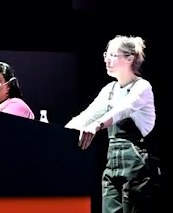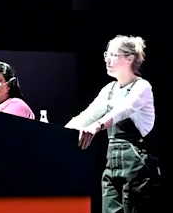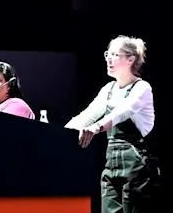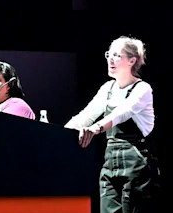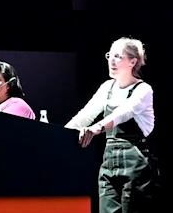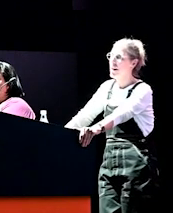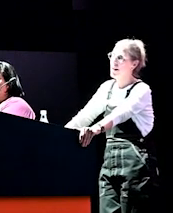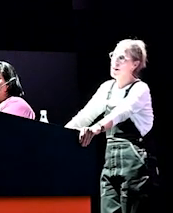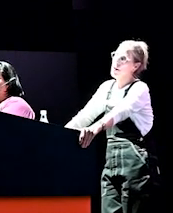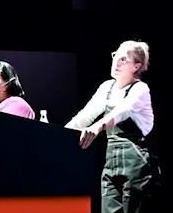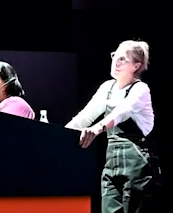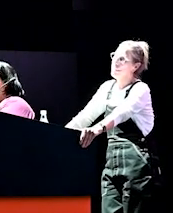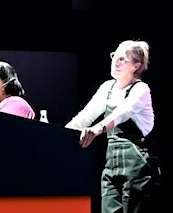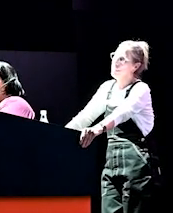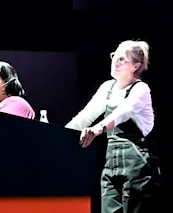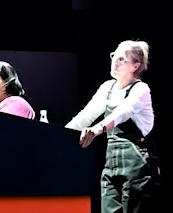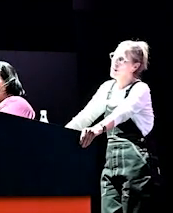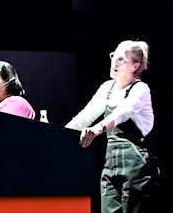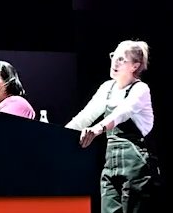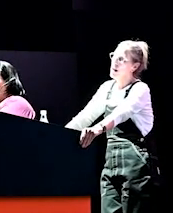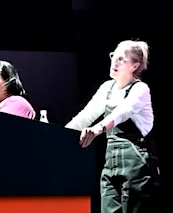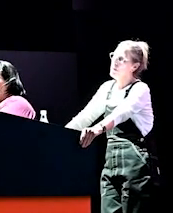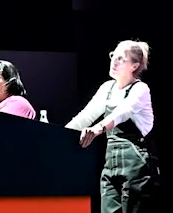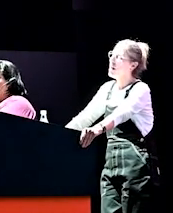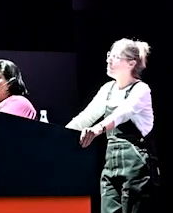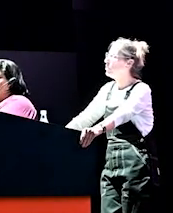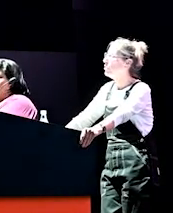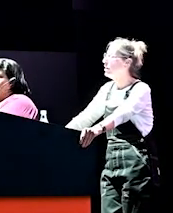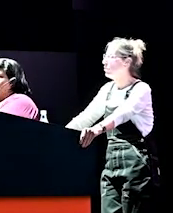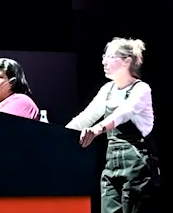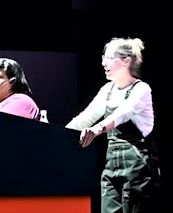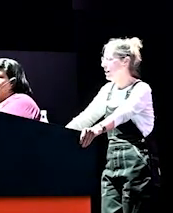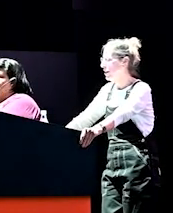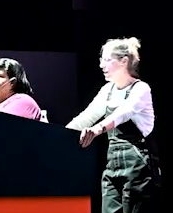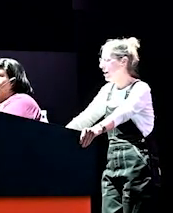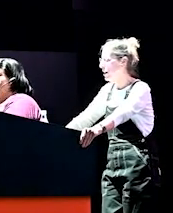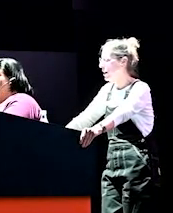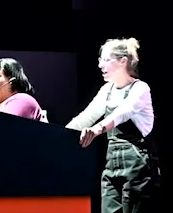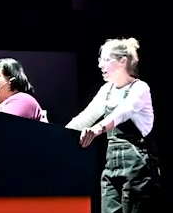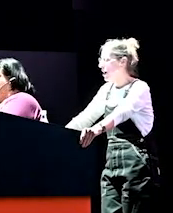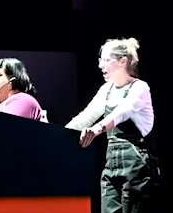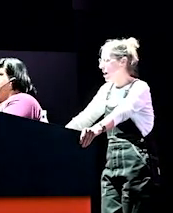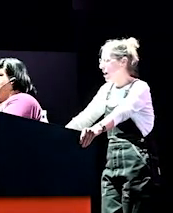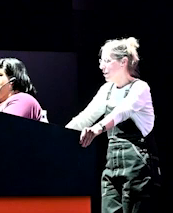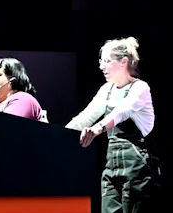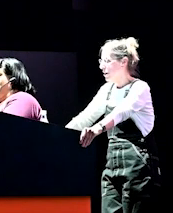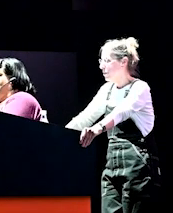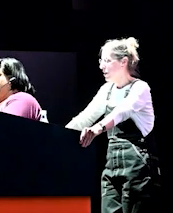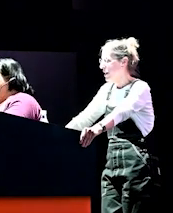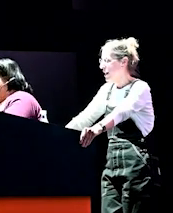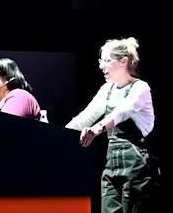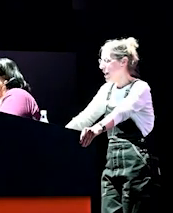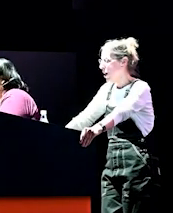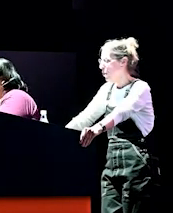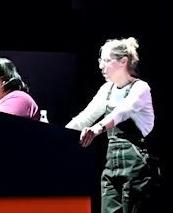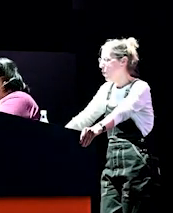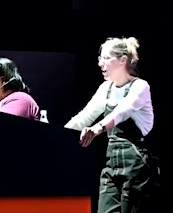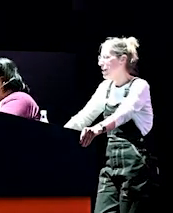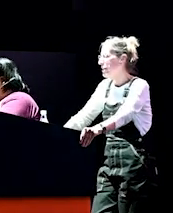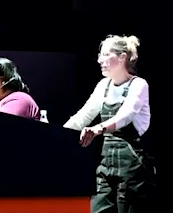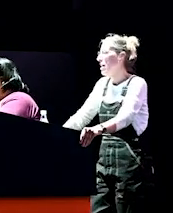One of the big opportunities when I got there, the